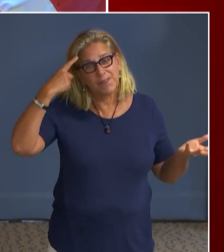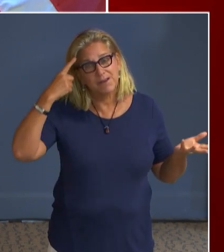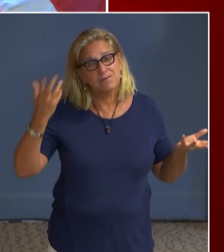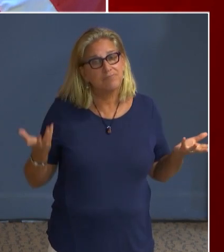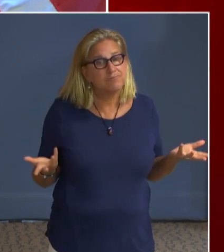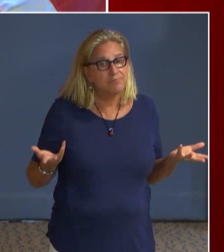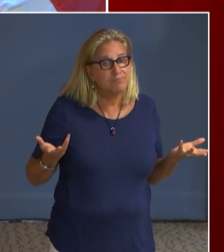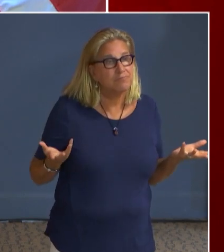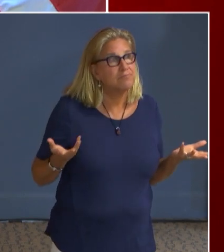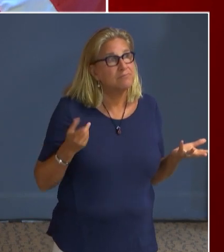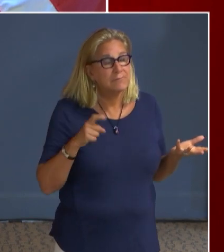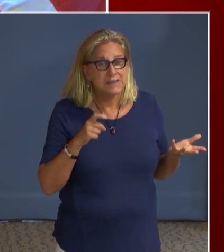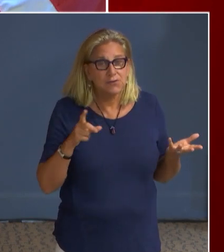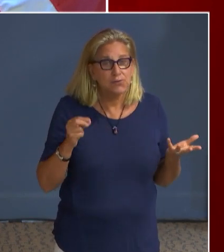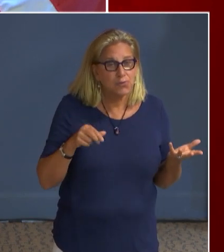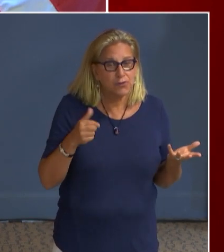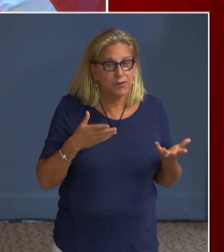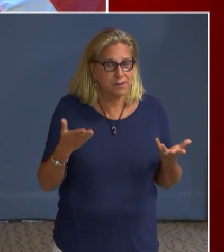up.